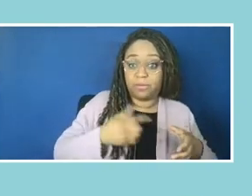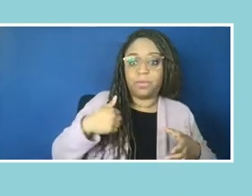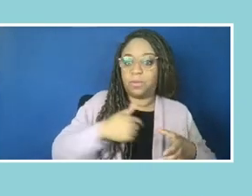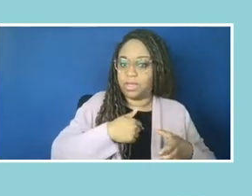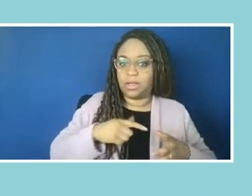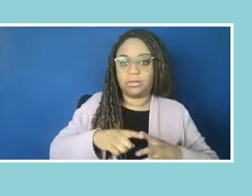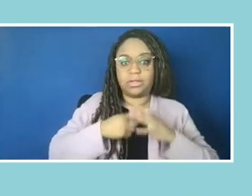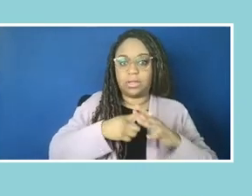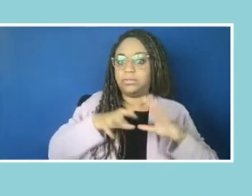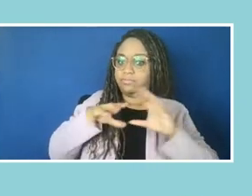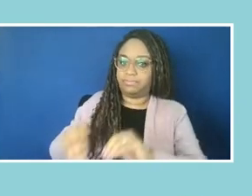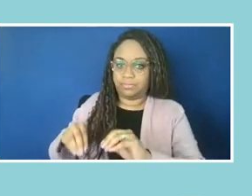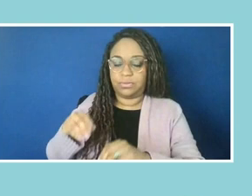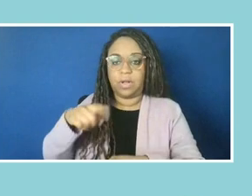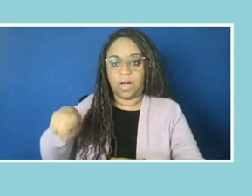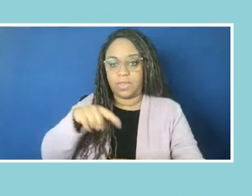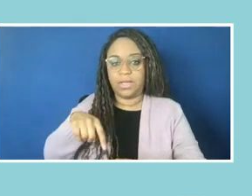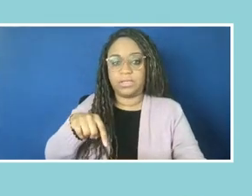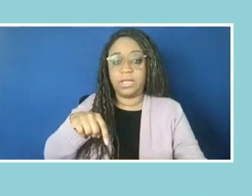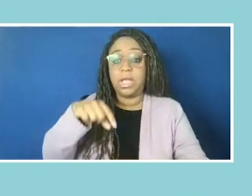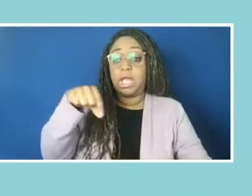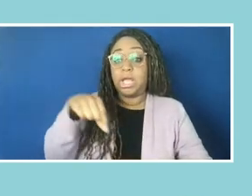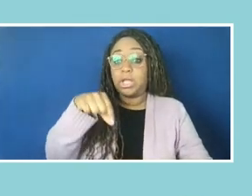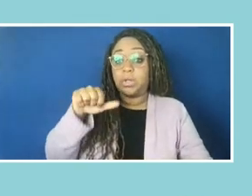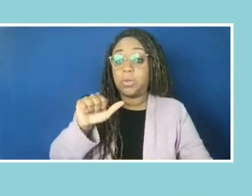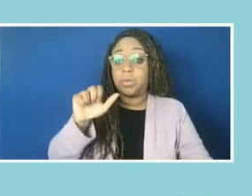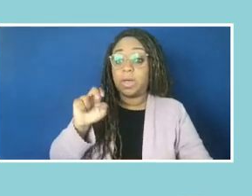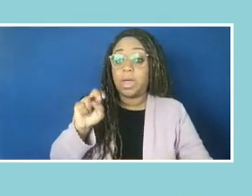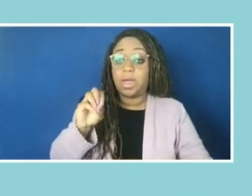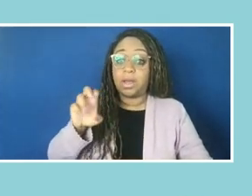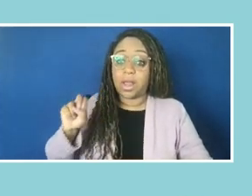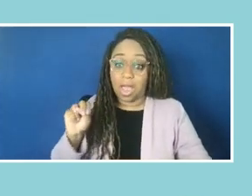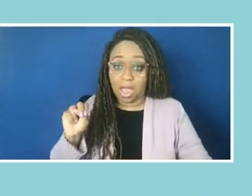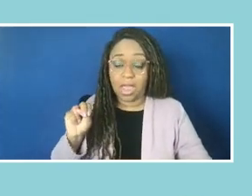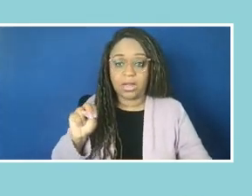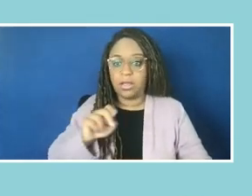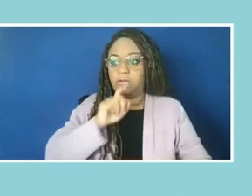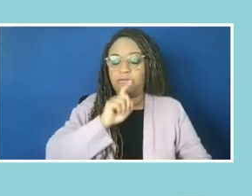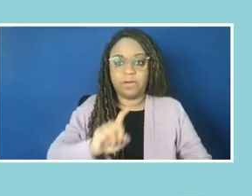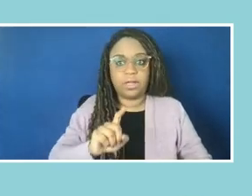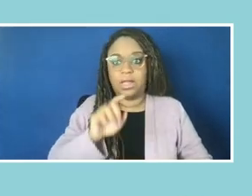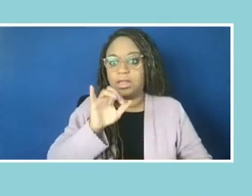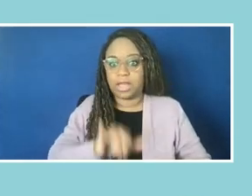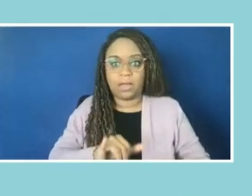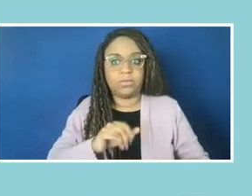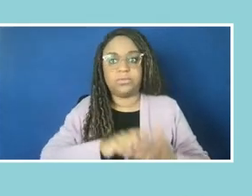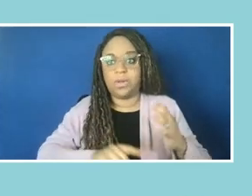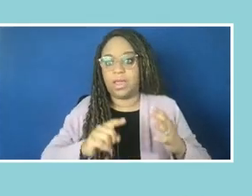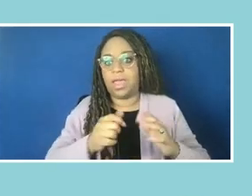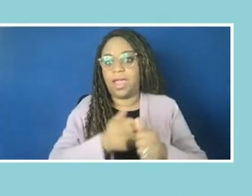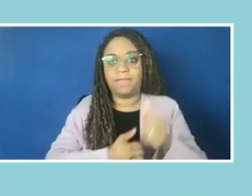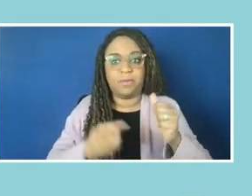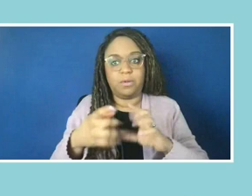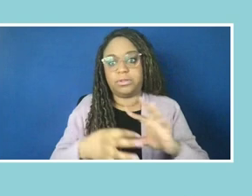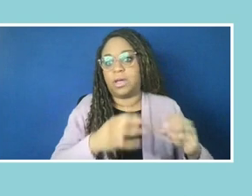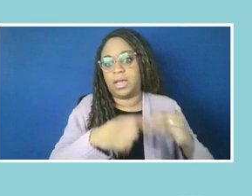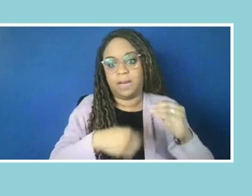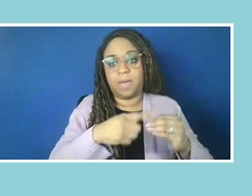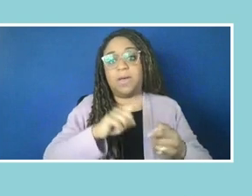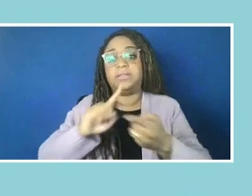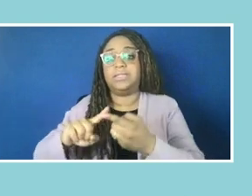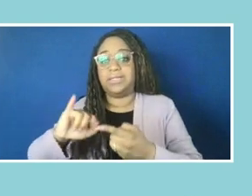verboten. QAnon was the rage until January 6th. The Proud Boys. Proud Boys were